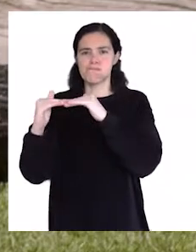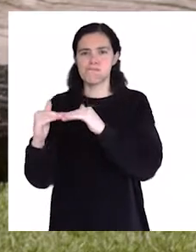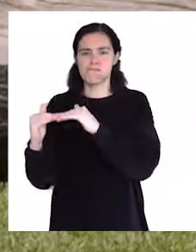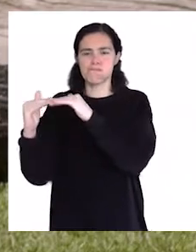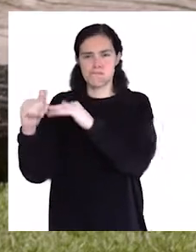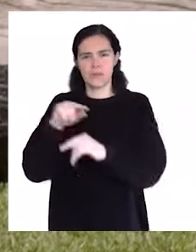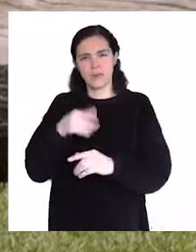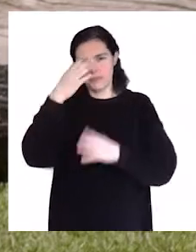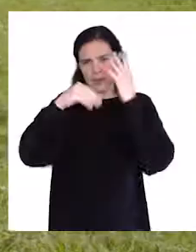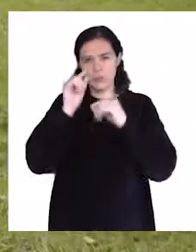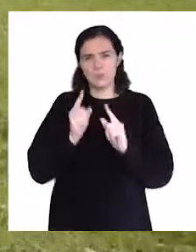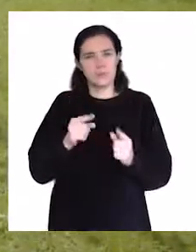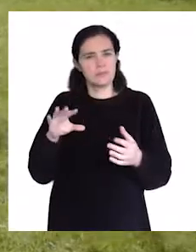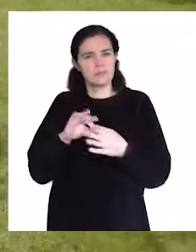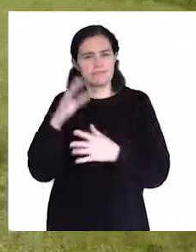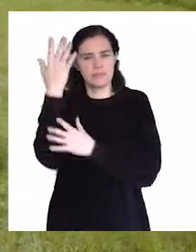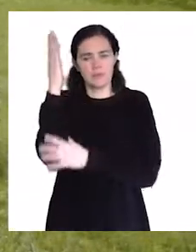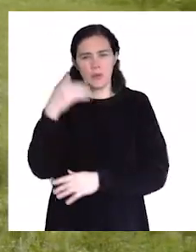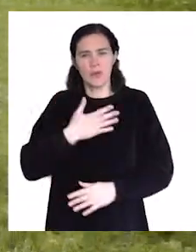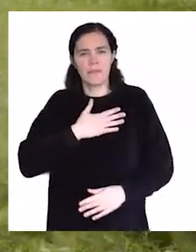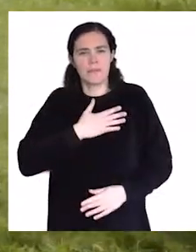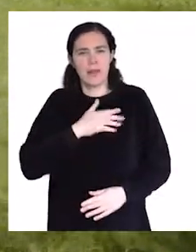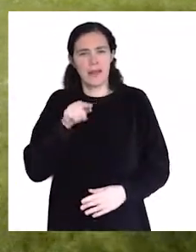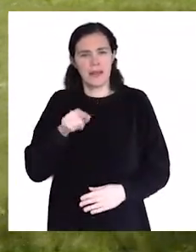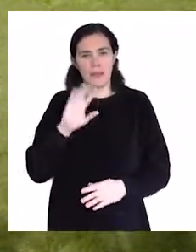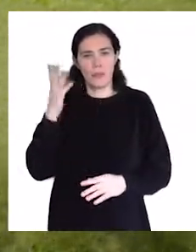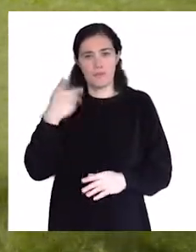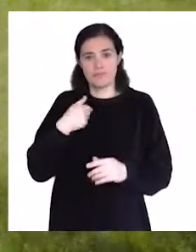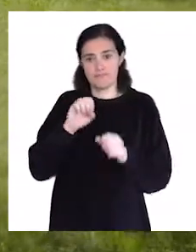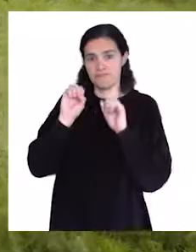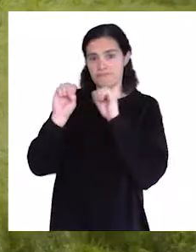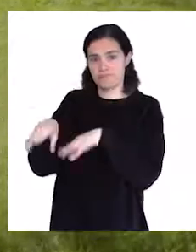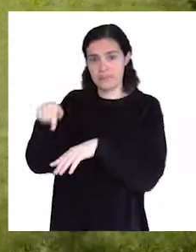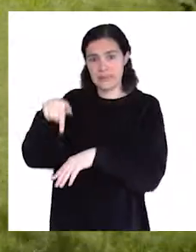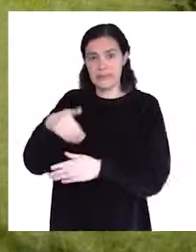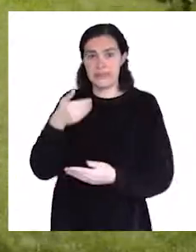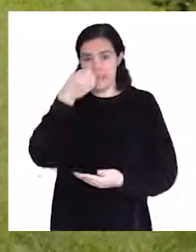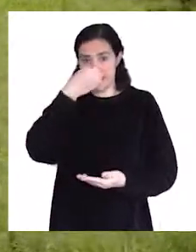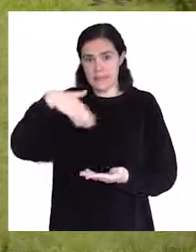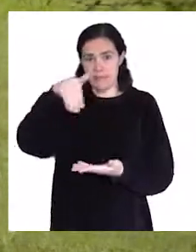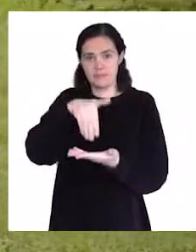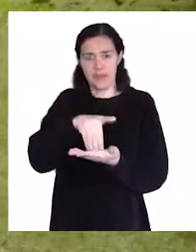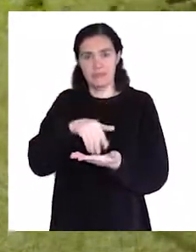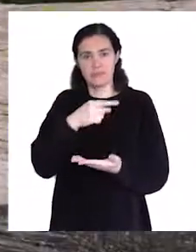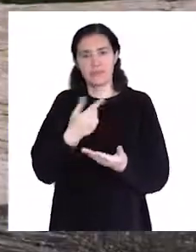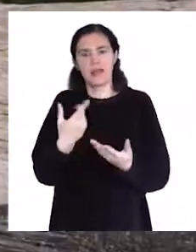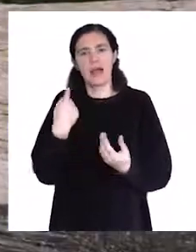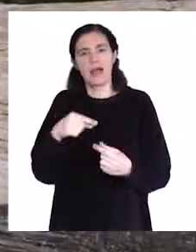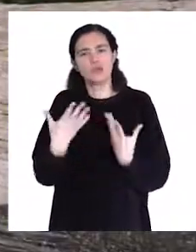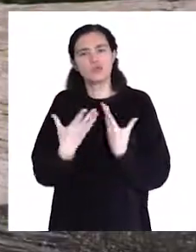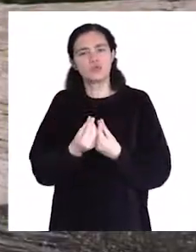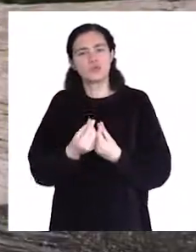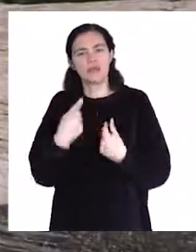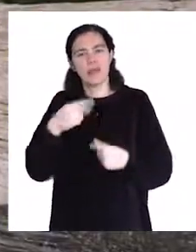ocean. So what do we learn from these trees? Well, what I love about them is that when they landed here in the park of Serralves,